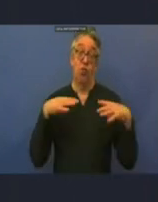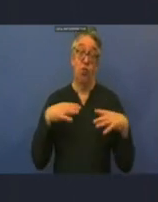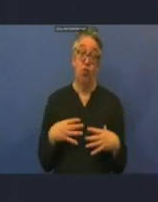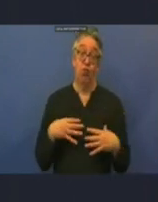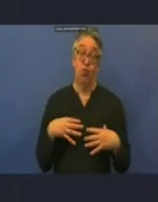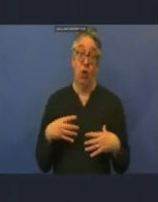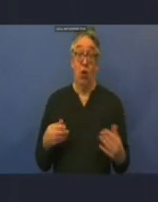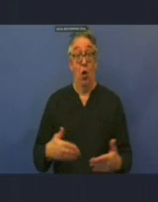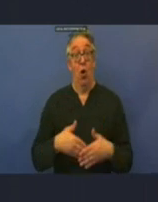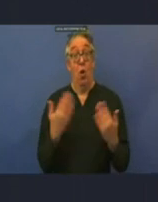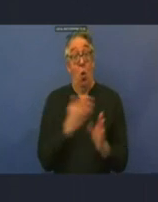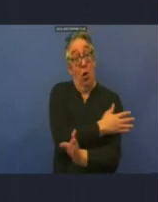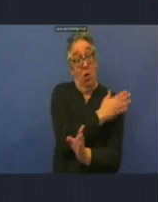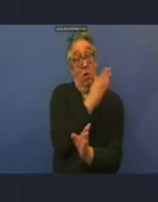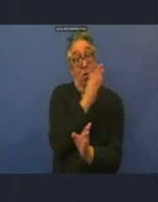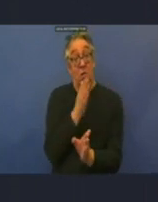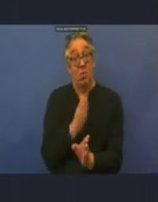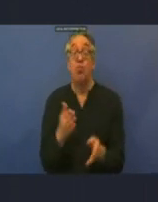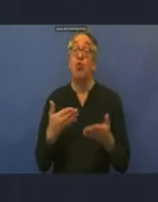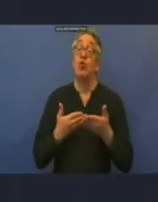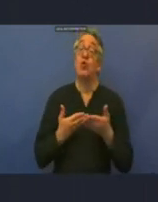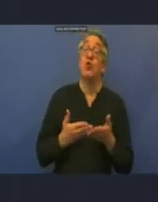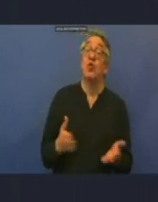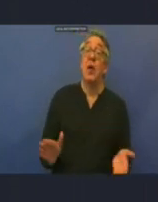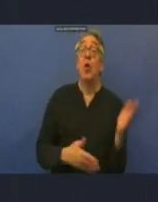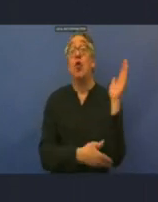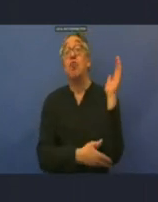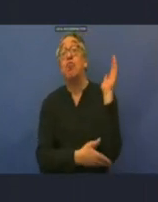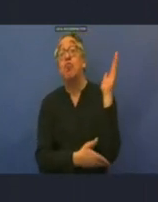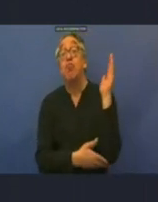on the general presentation of the program.